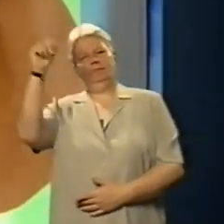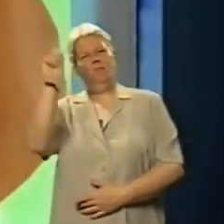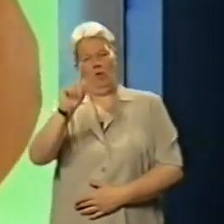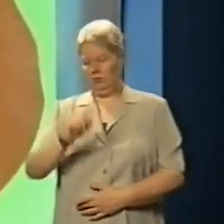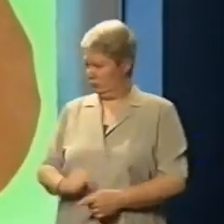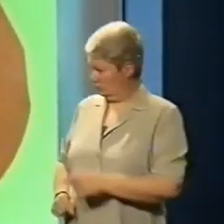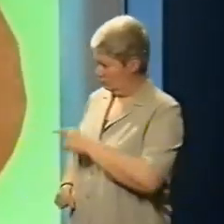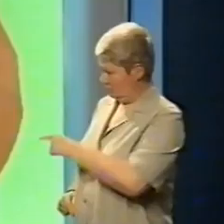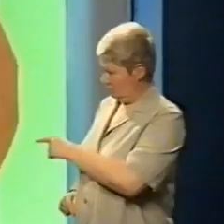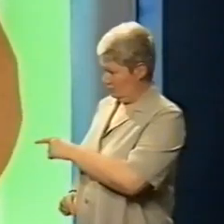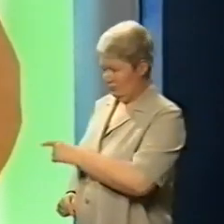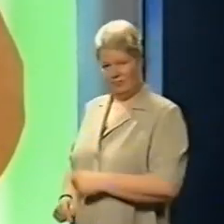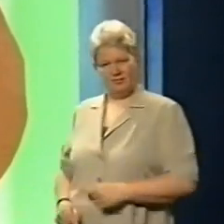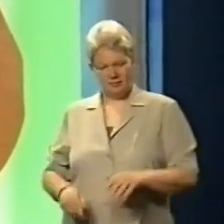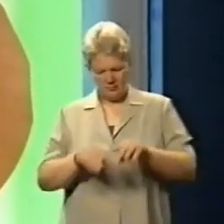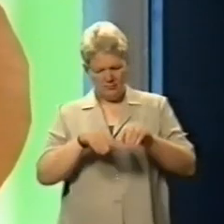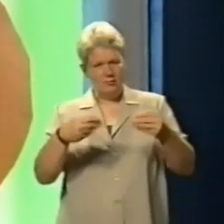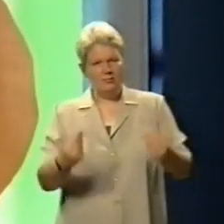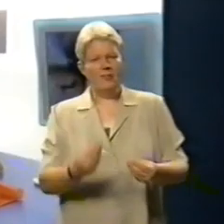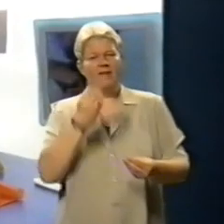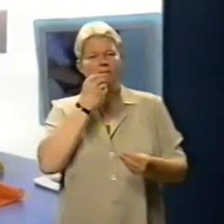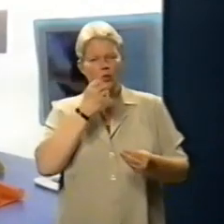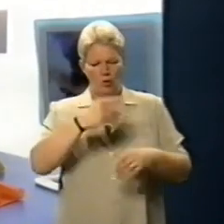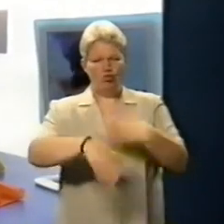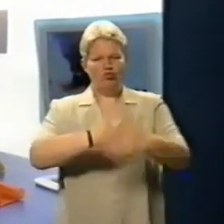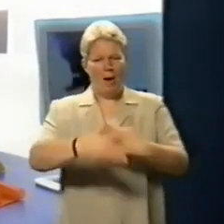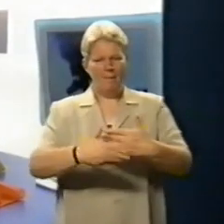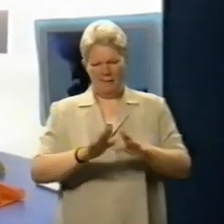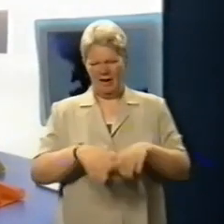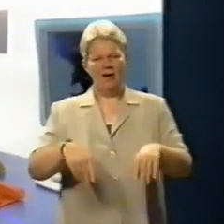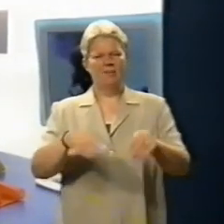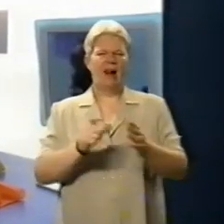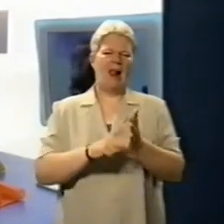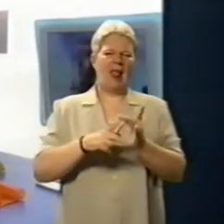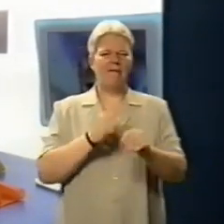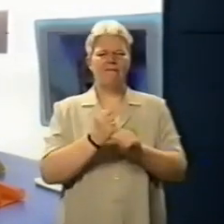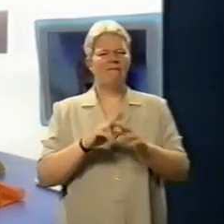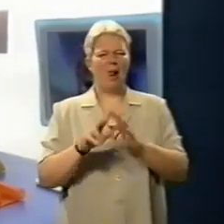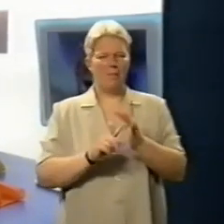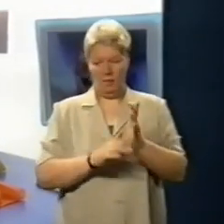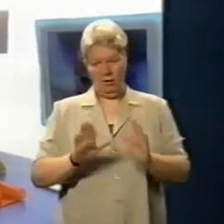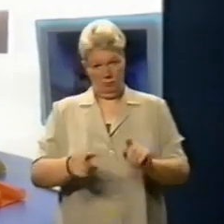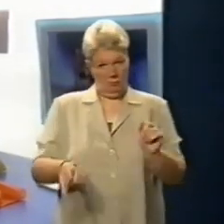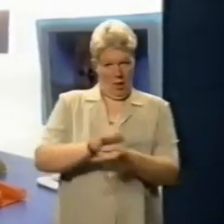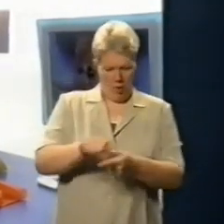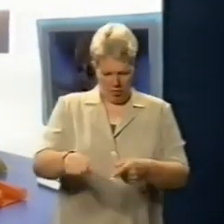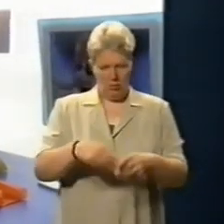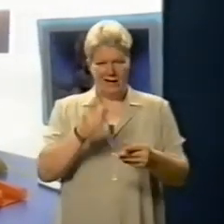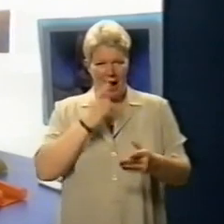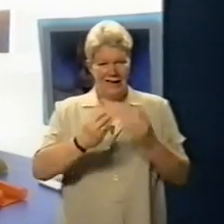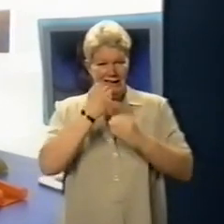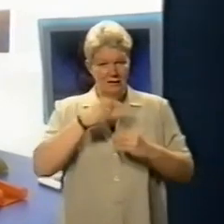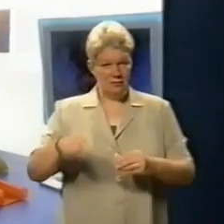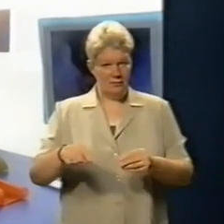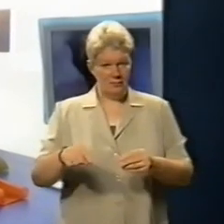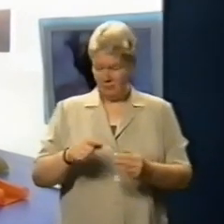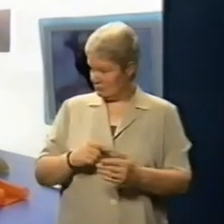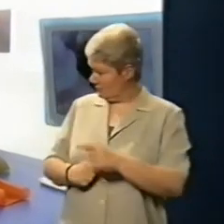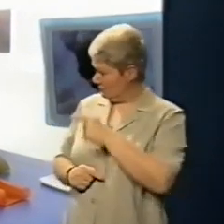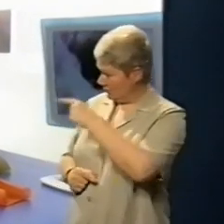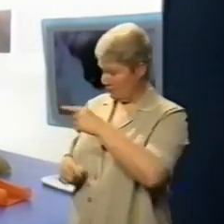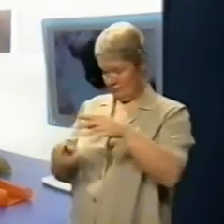this edible food wrap. Edible, but is it tasty? The wrap is made purely from fruit